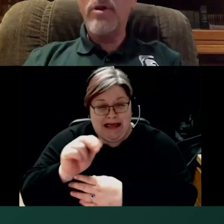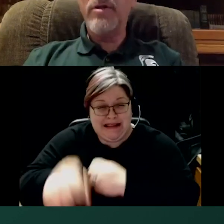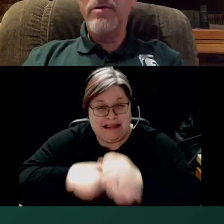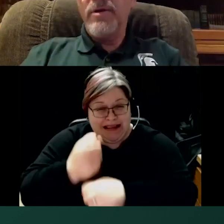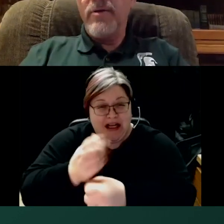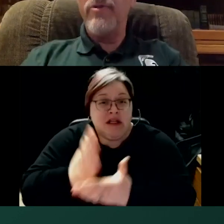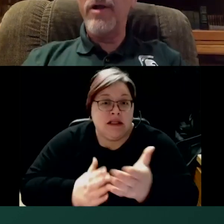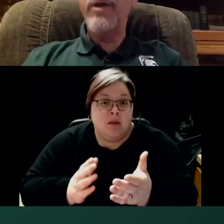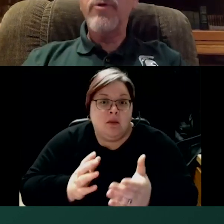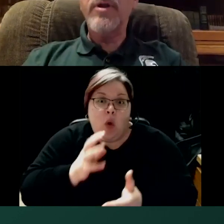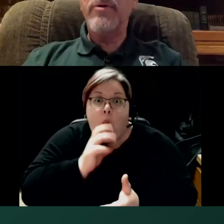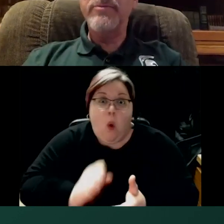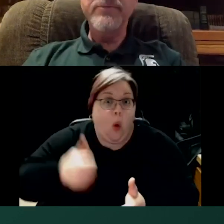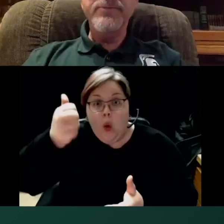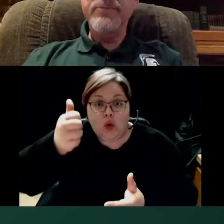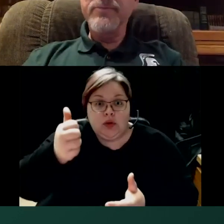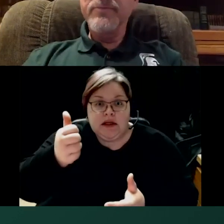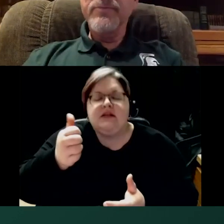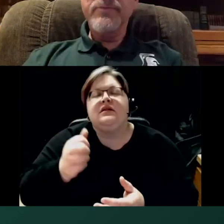the smallest, which is how that works out.